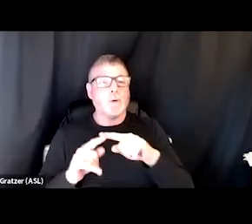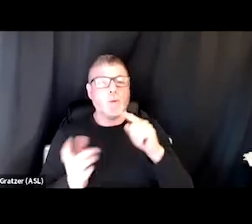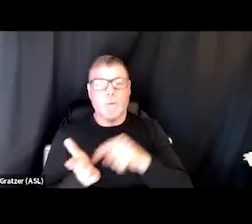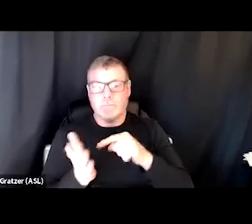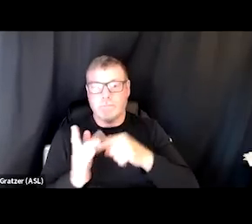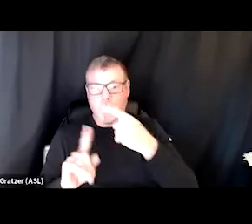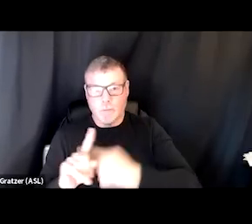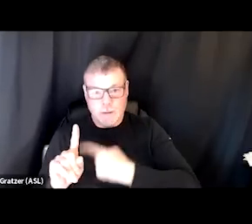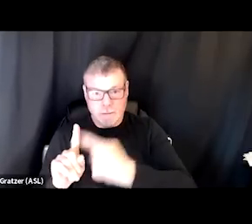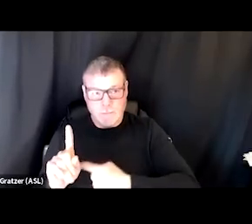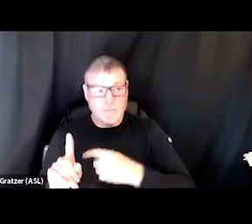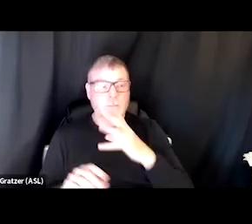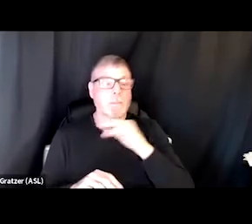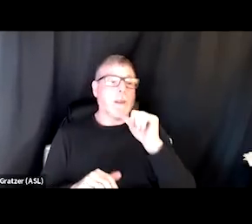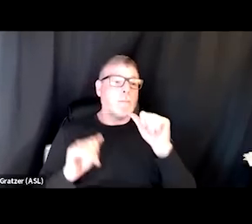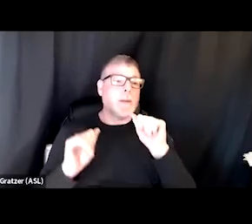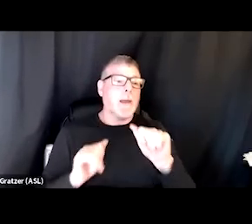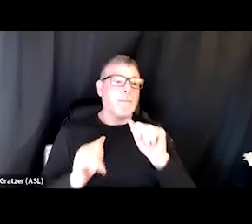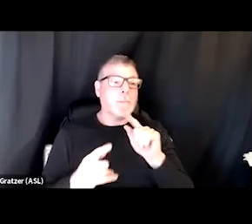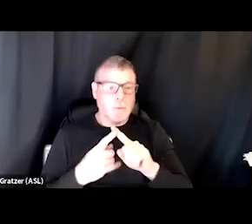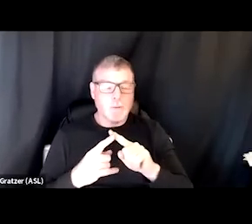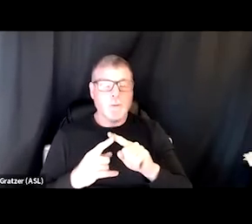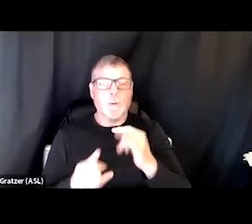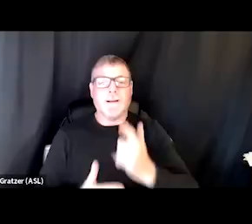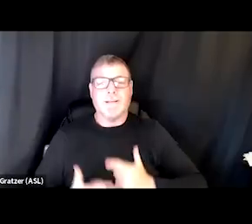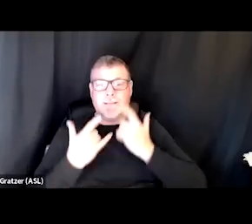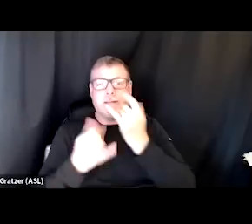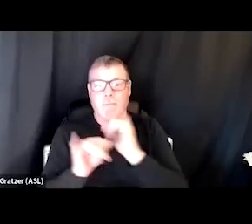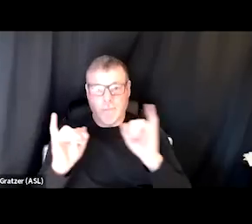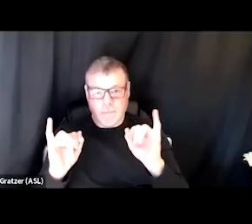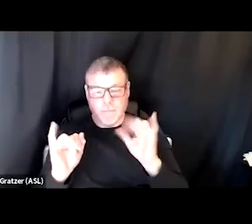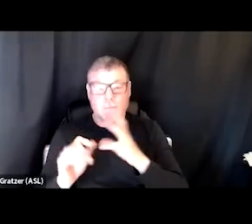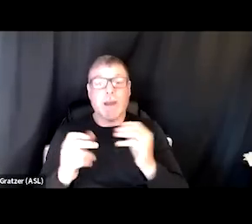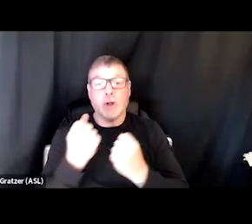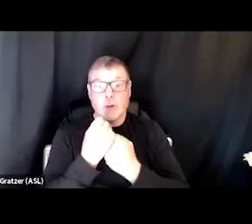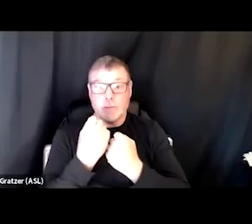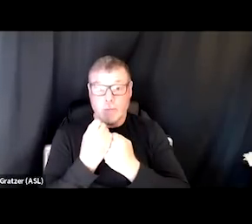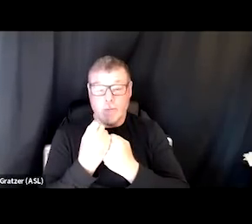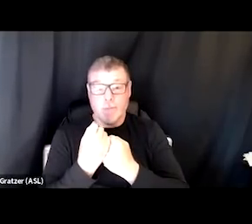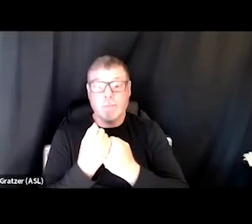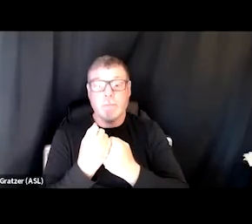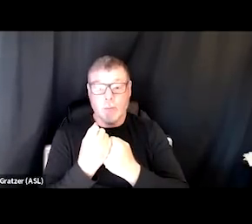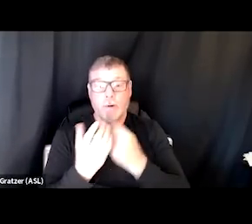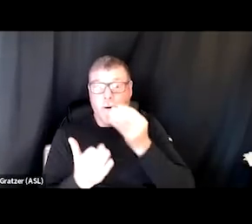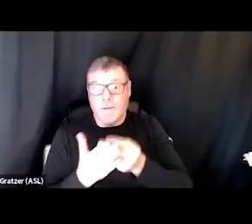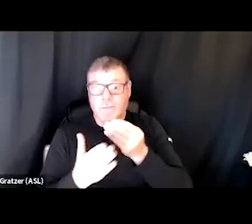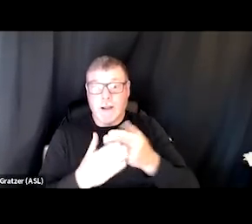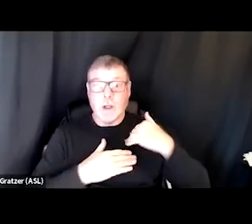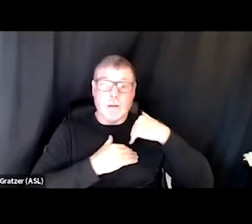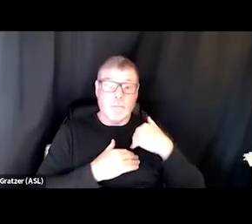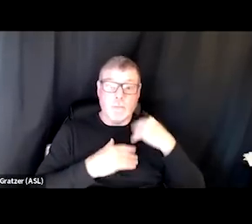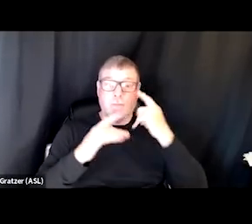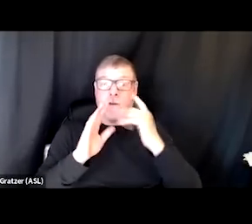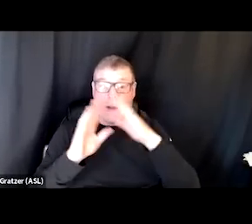rent and be able to live independently and support the financial burden of housing